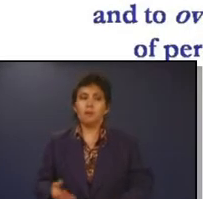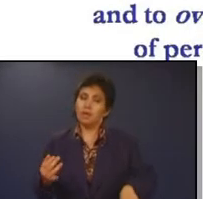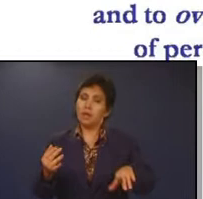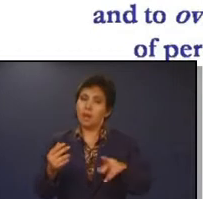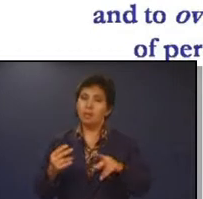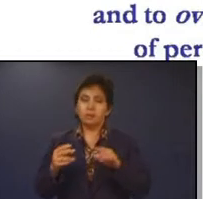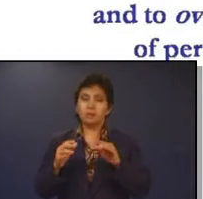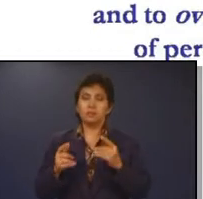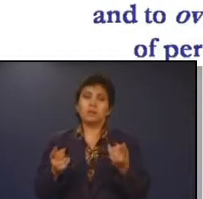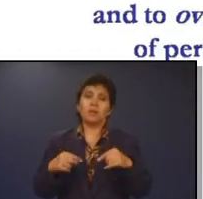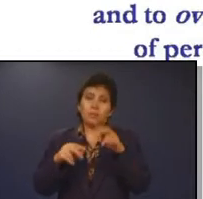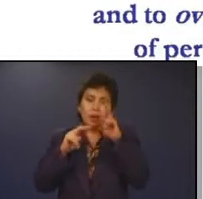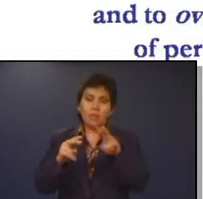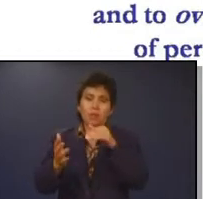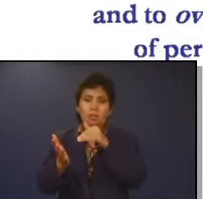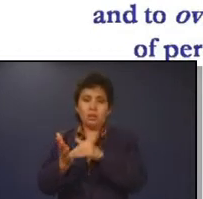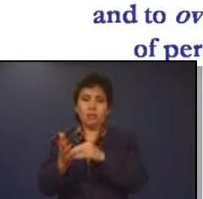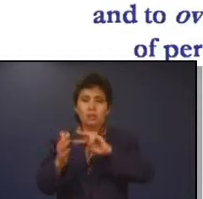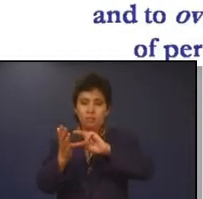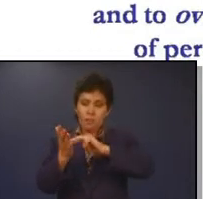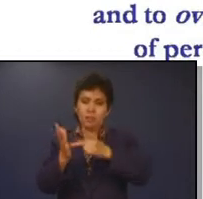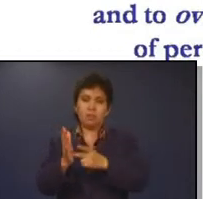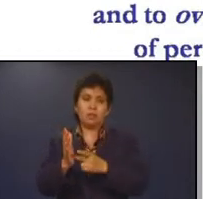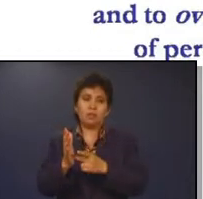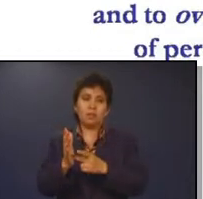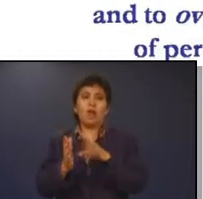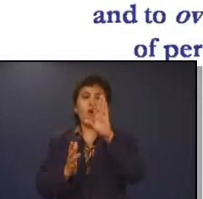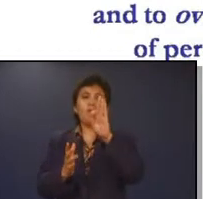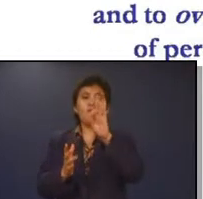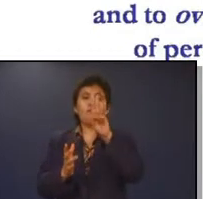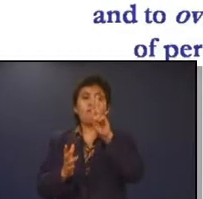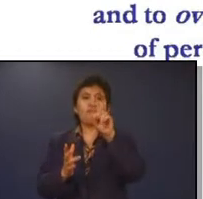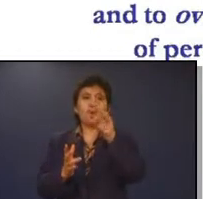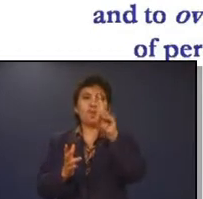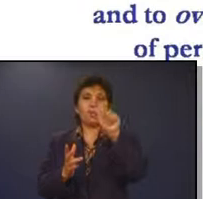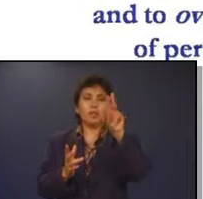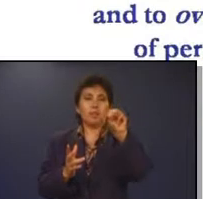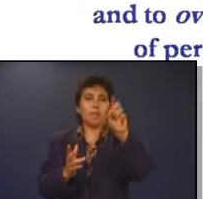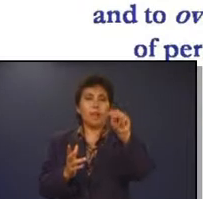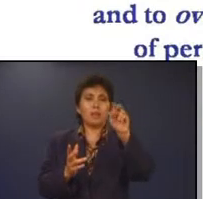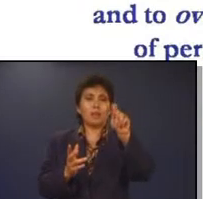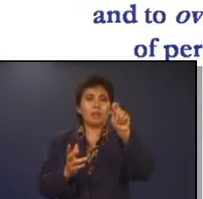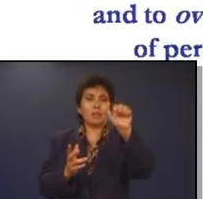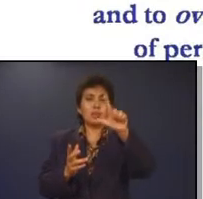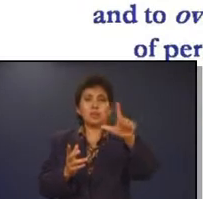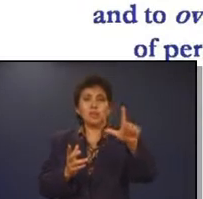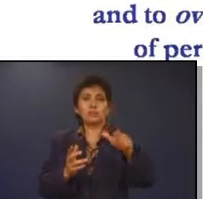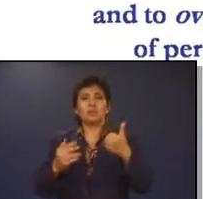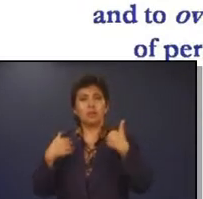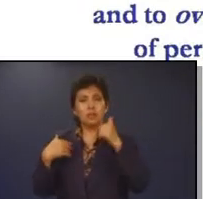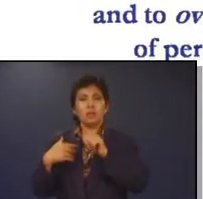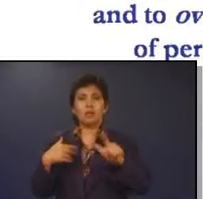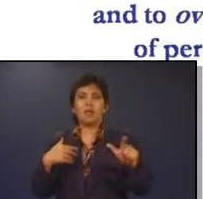Now let's look again at some of the definitions. Fundamental attribution theory is